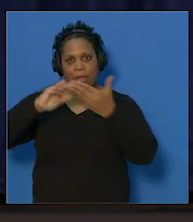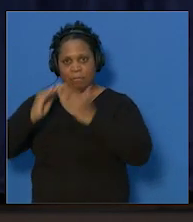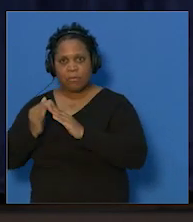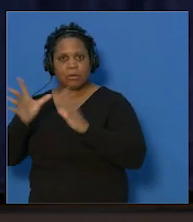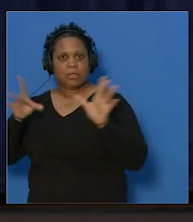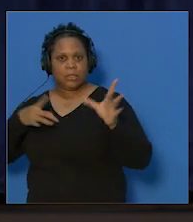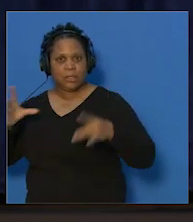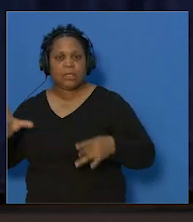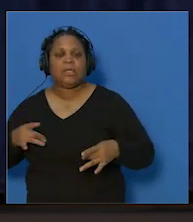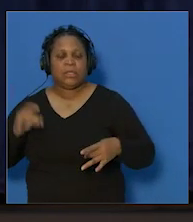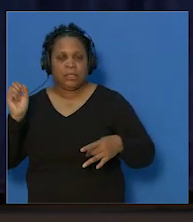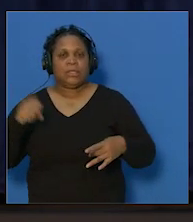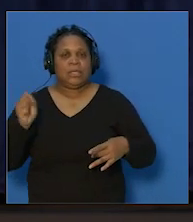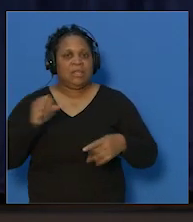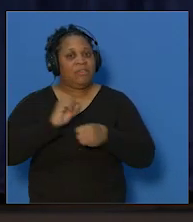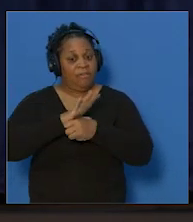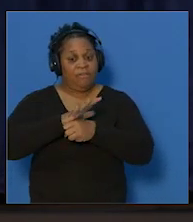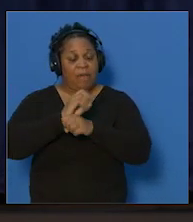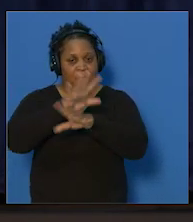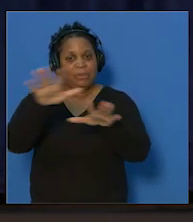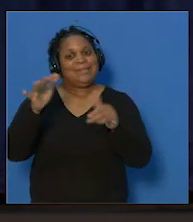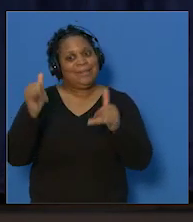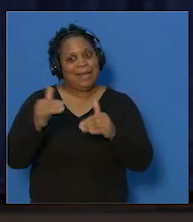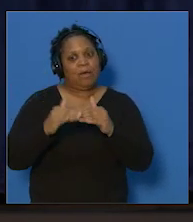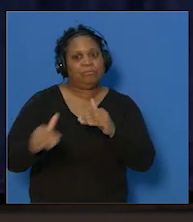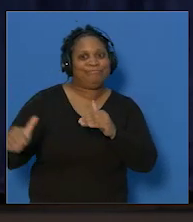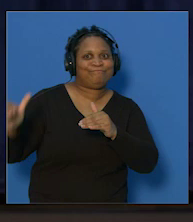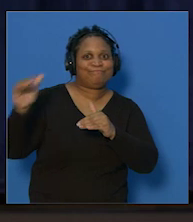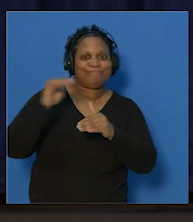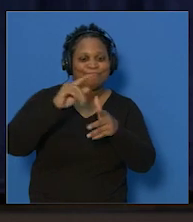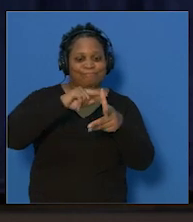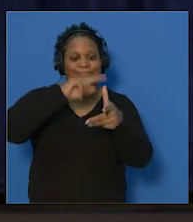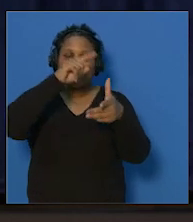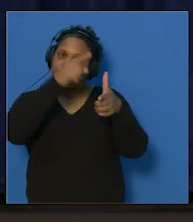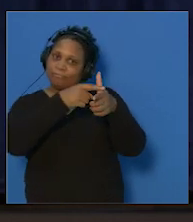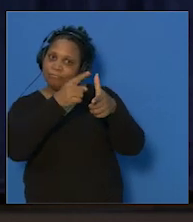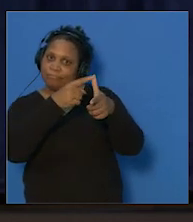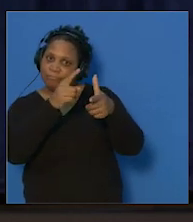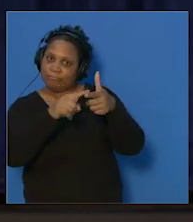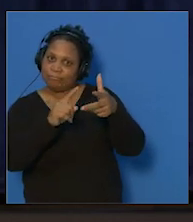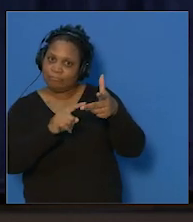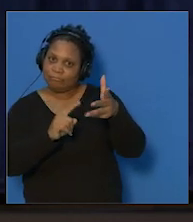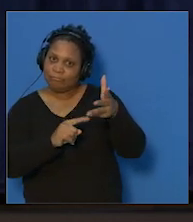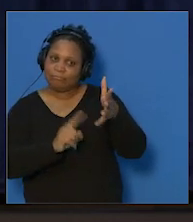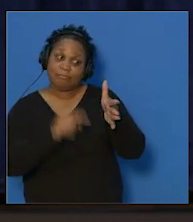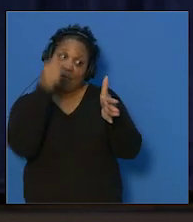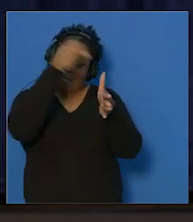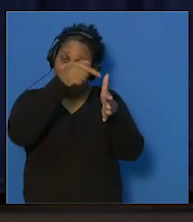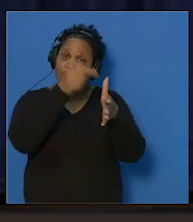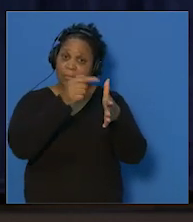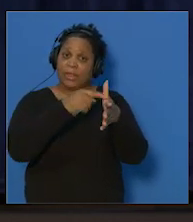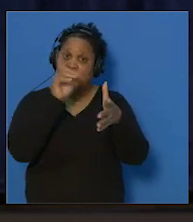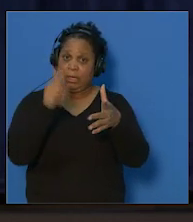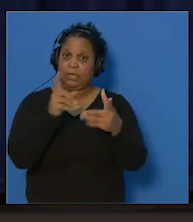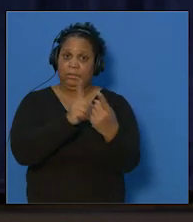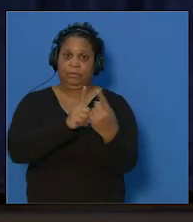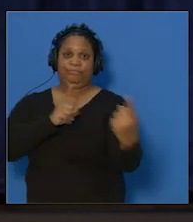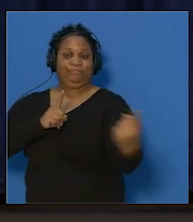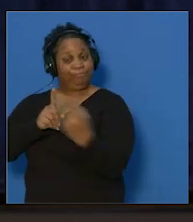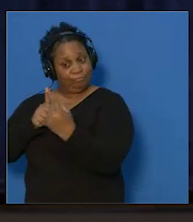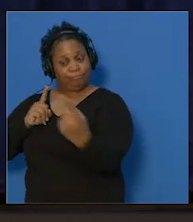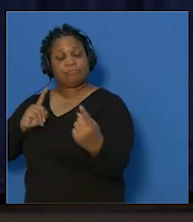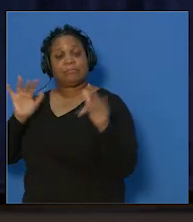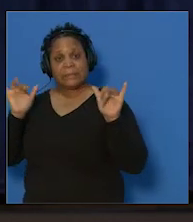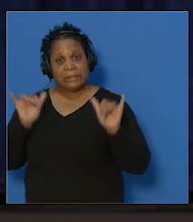virus. And so from that, we have to move to the next phase, which is making sure that we continue to maintain social distance or physical